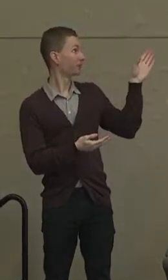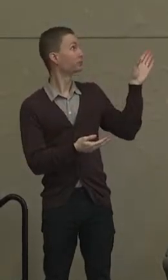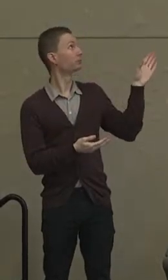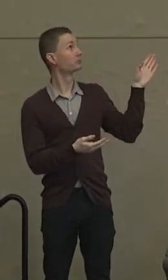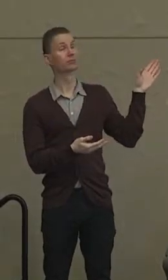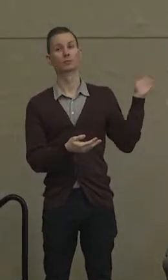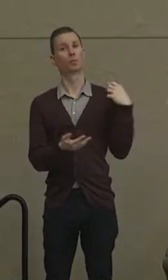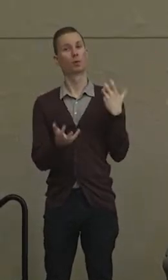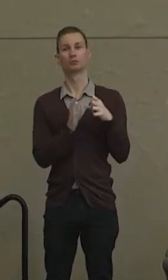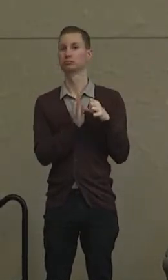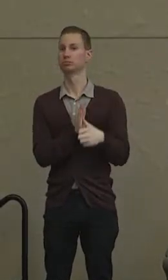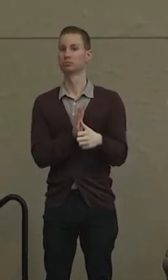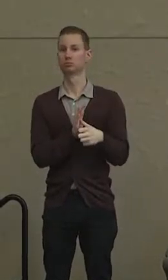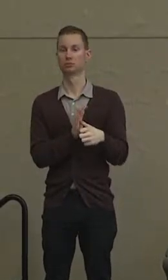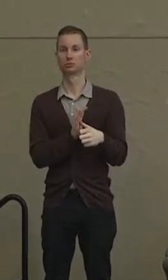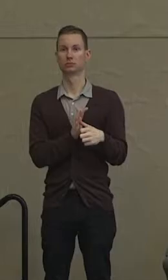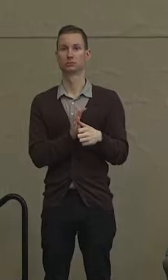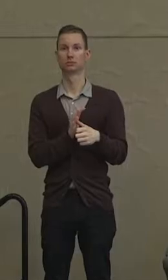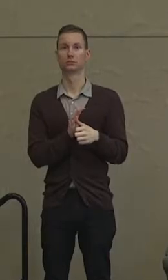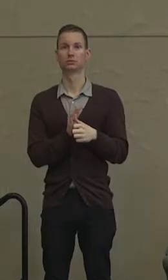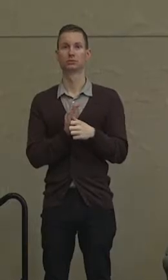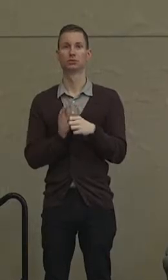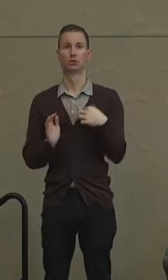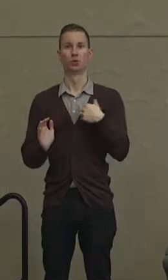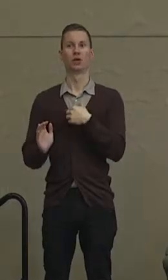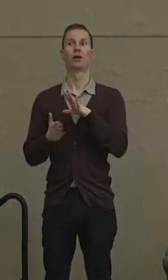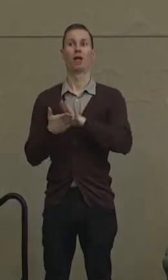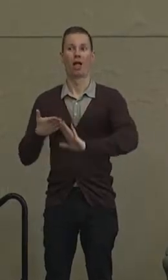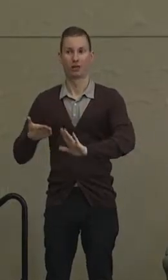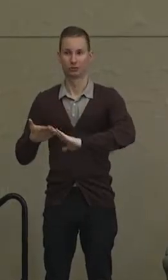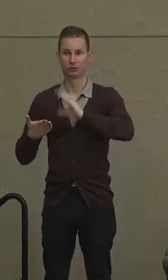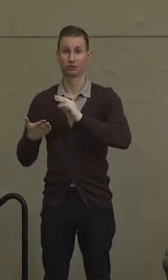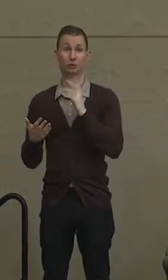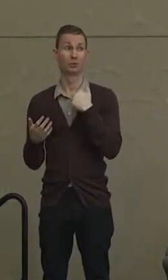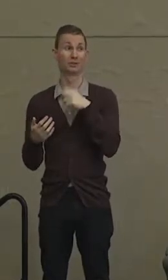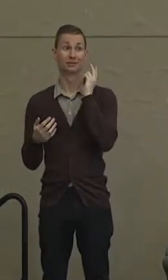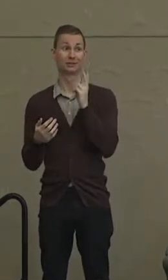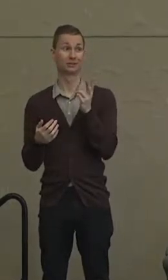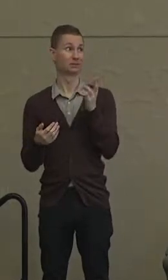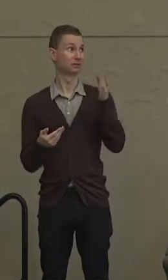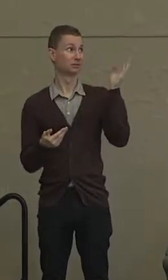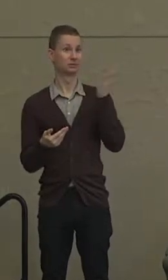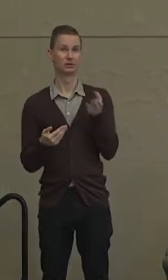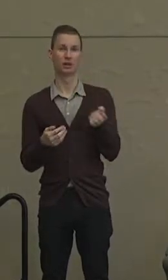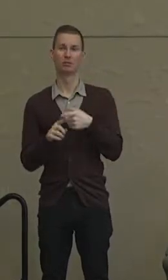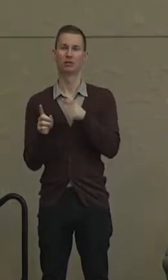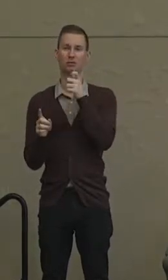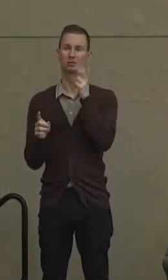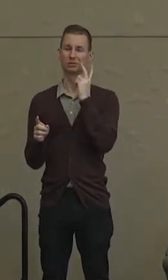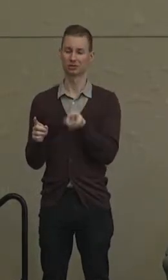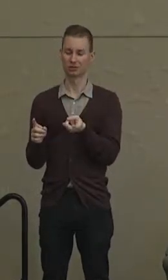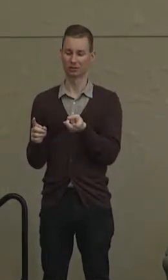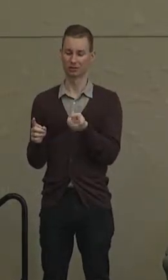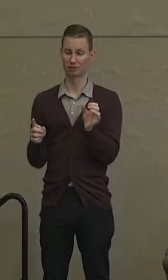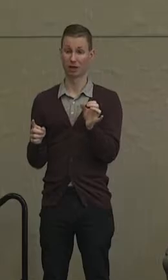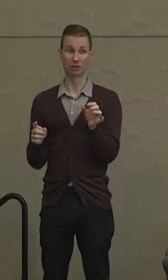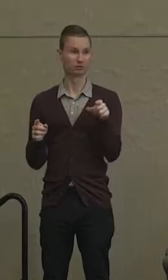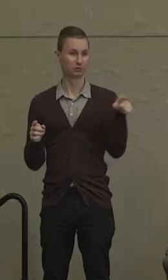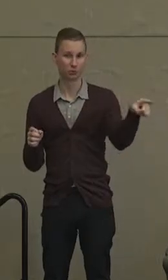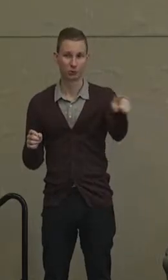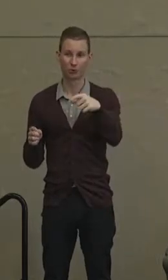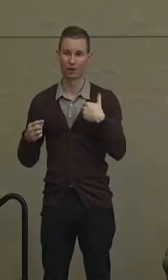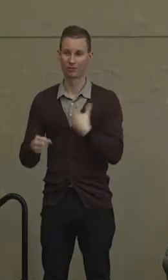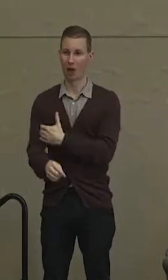really want to stress that we were college students, because I think we see these things and we don't see that, like, you have the